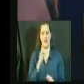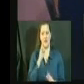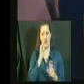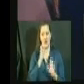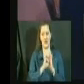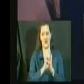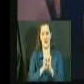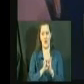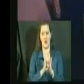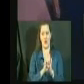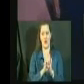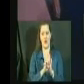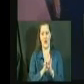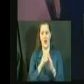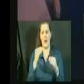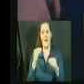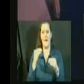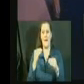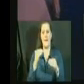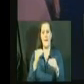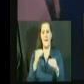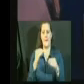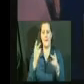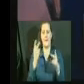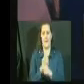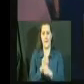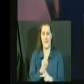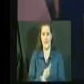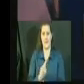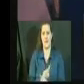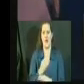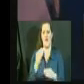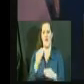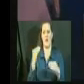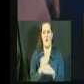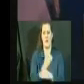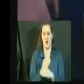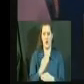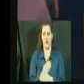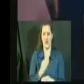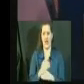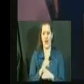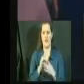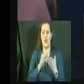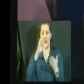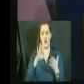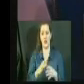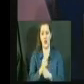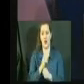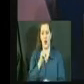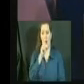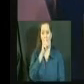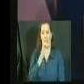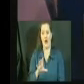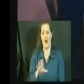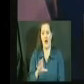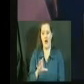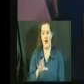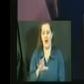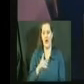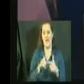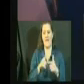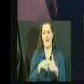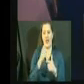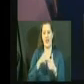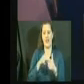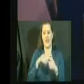instance, math facts or multiplication facts. Even though a student scores 100 the first time